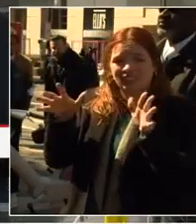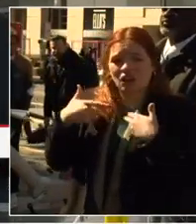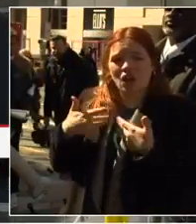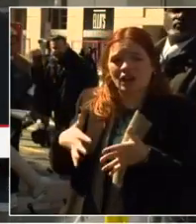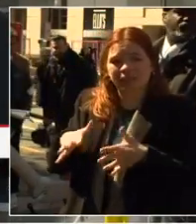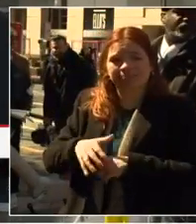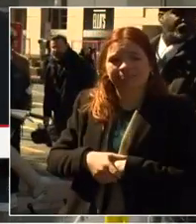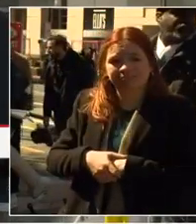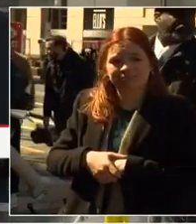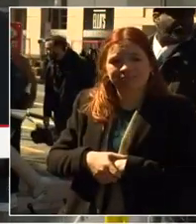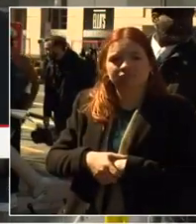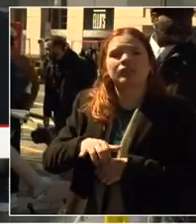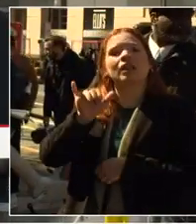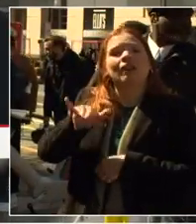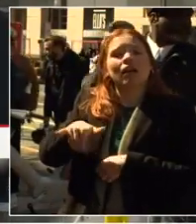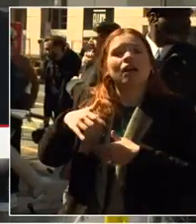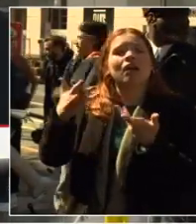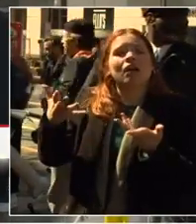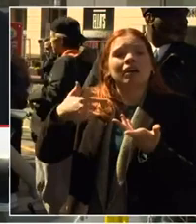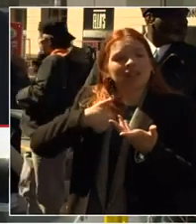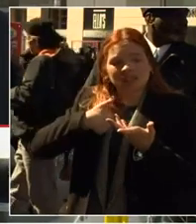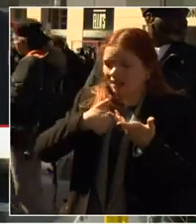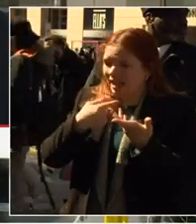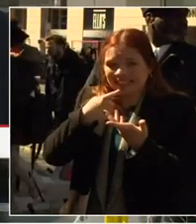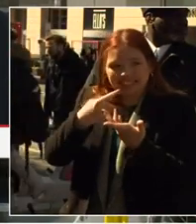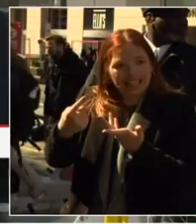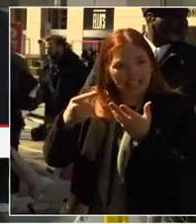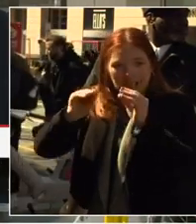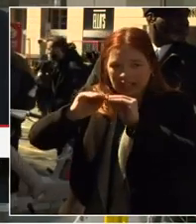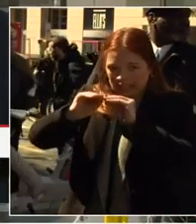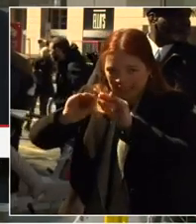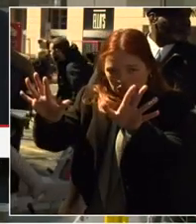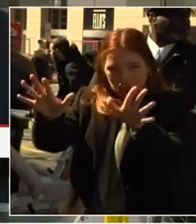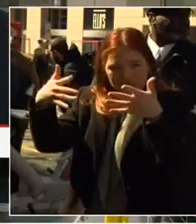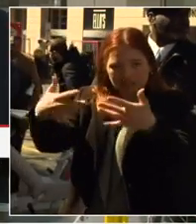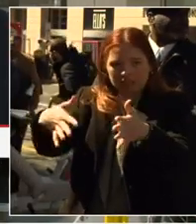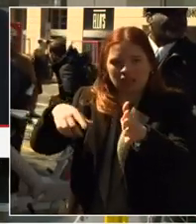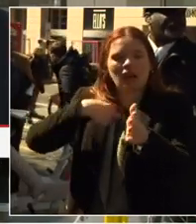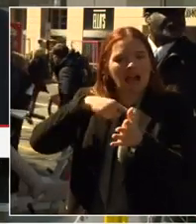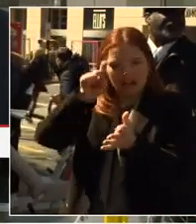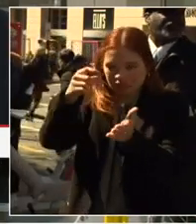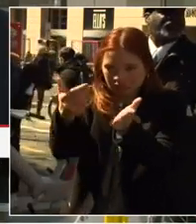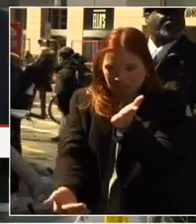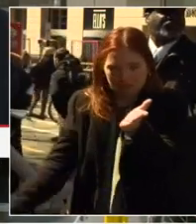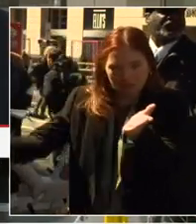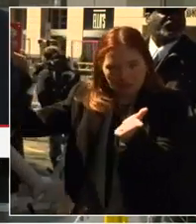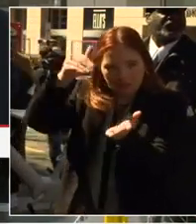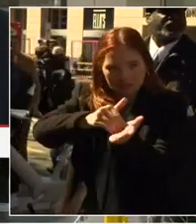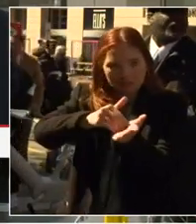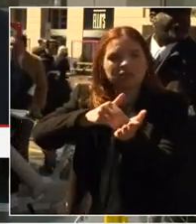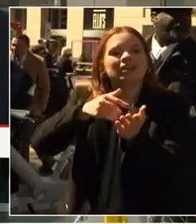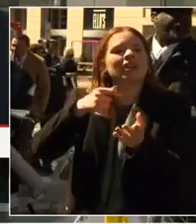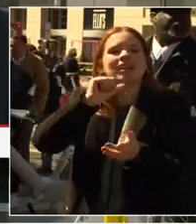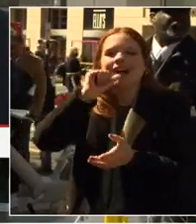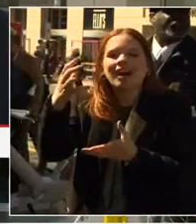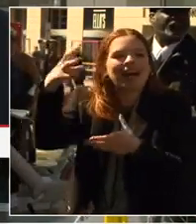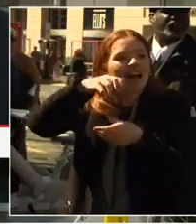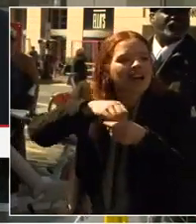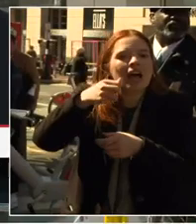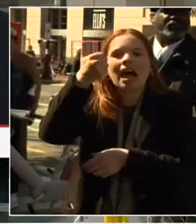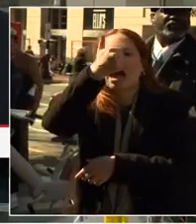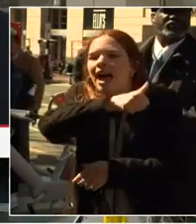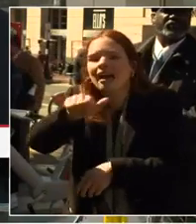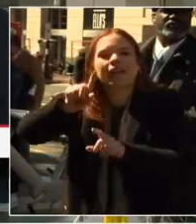we're focused on, and what I've said, and I'll repeat it, that this investigation does not involve any allegations